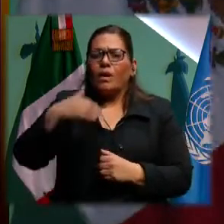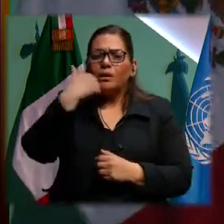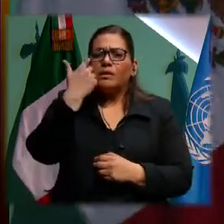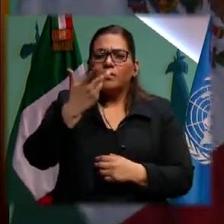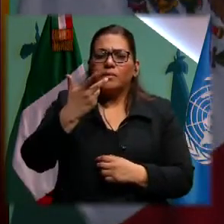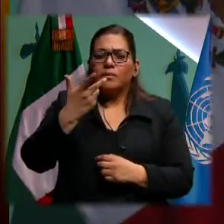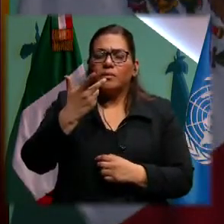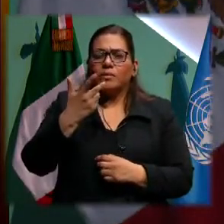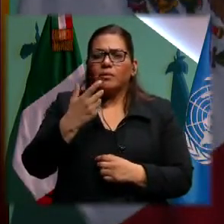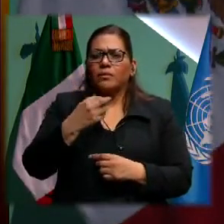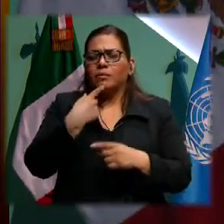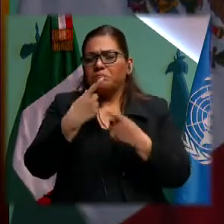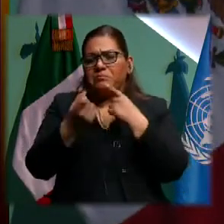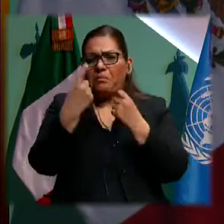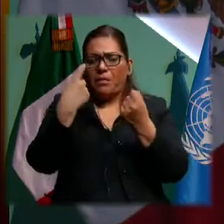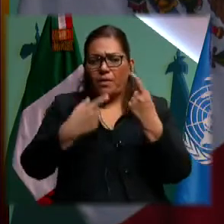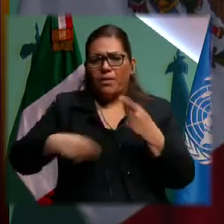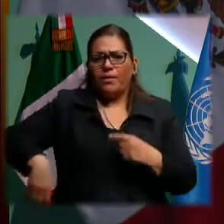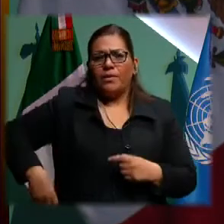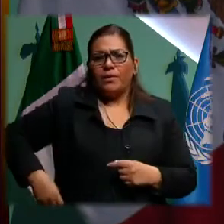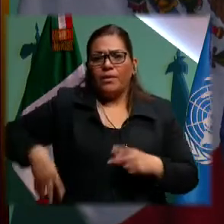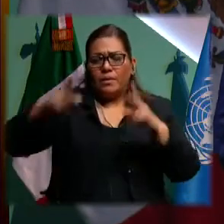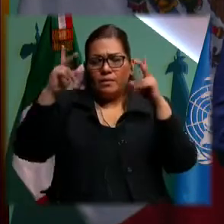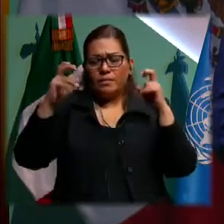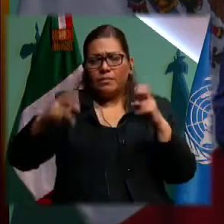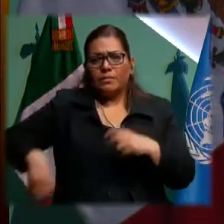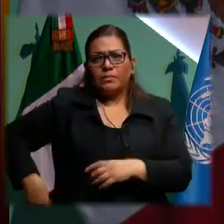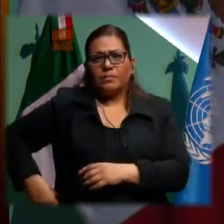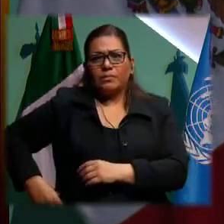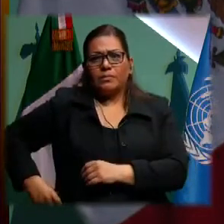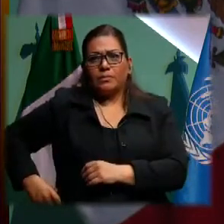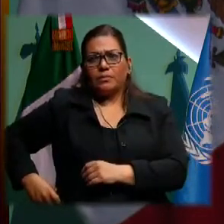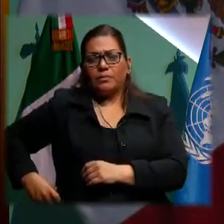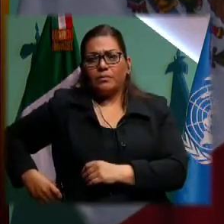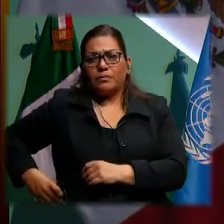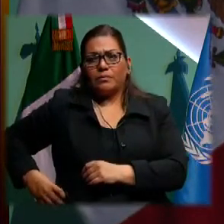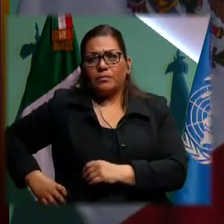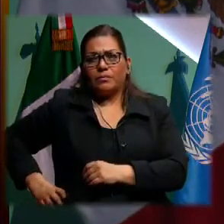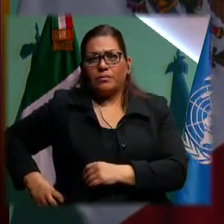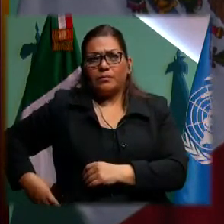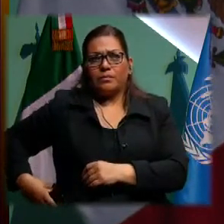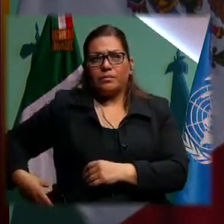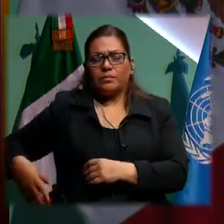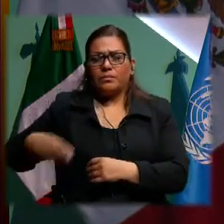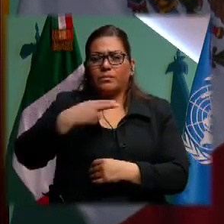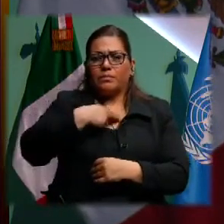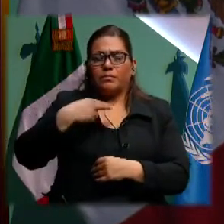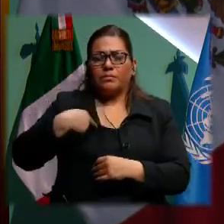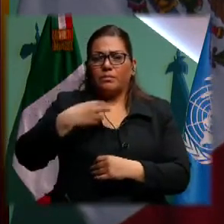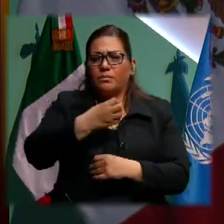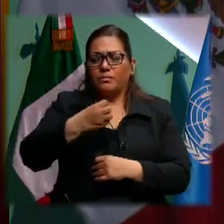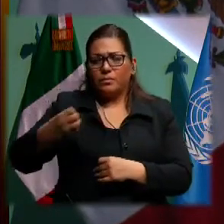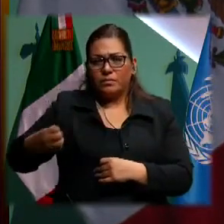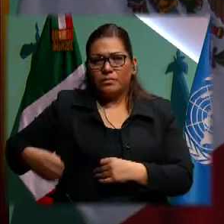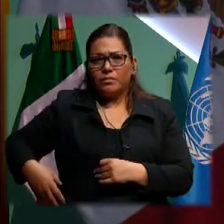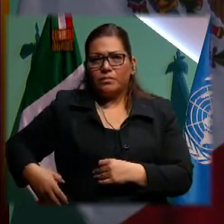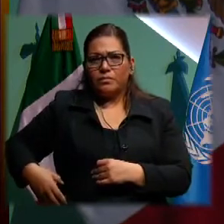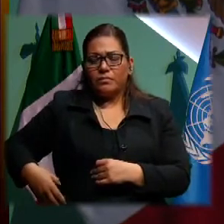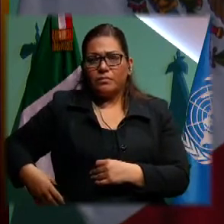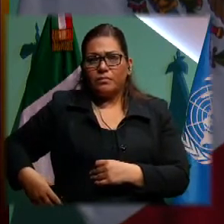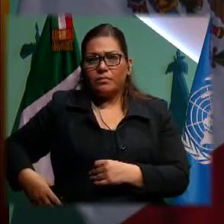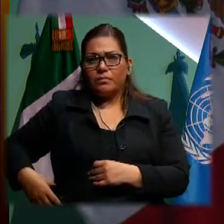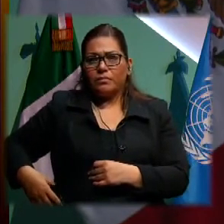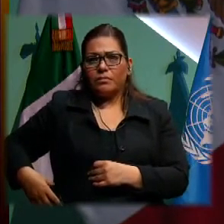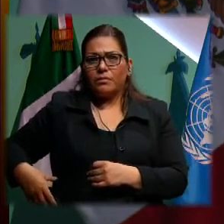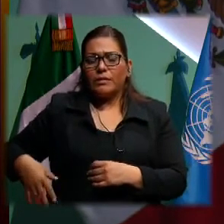some of which are here, some of which the leaders are depicted in some of these pictures, who lead